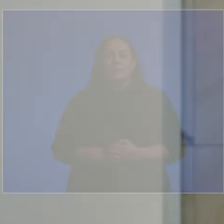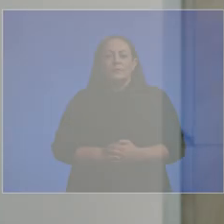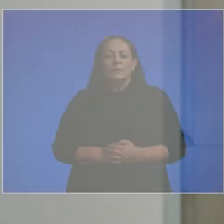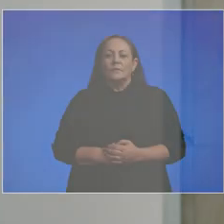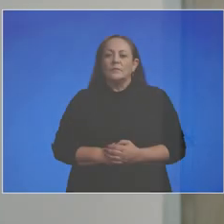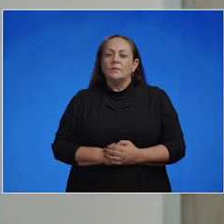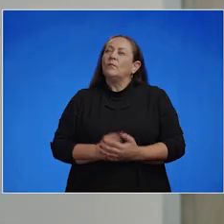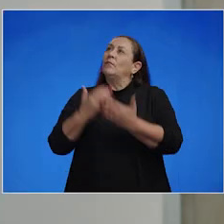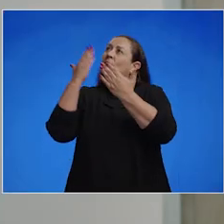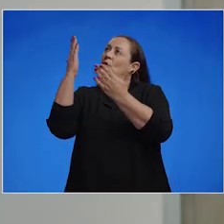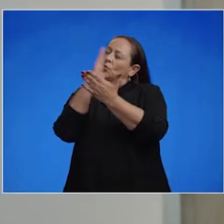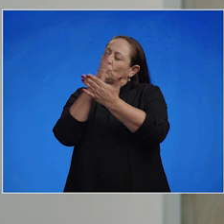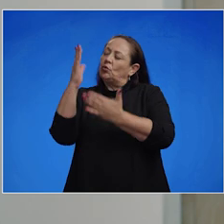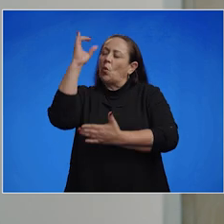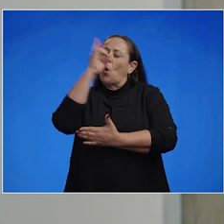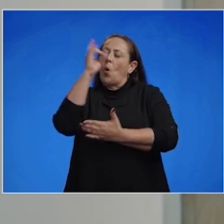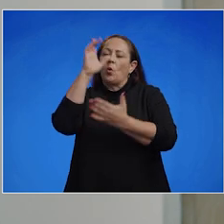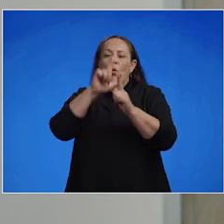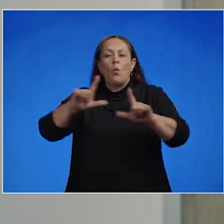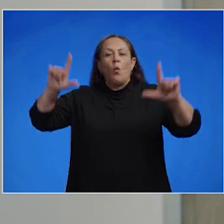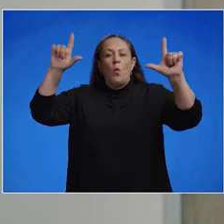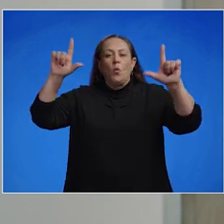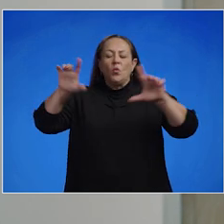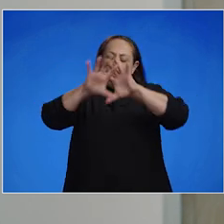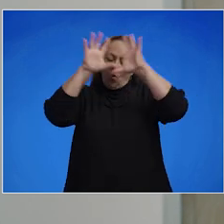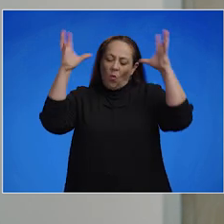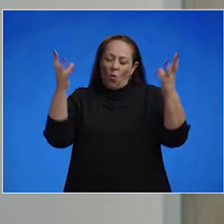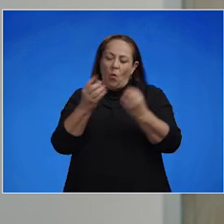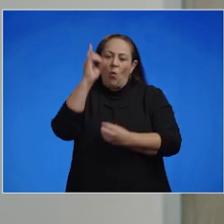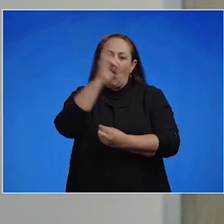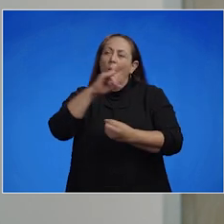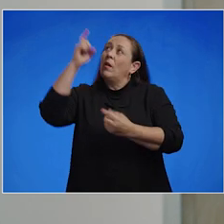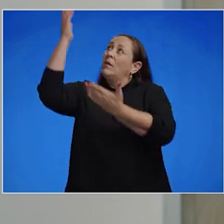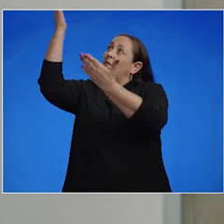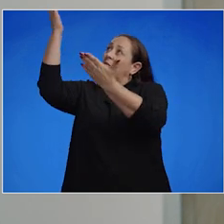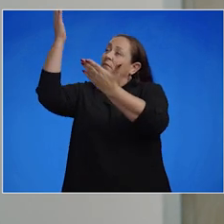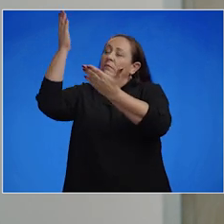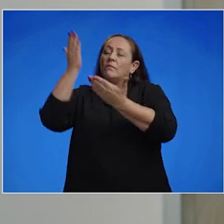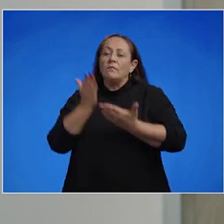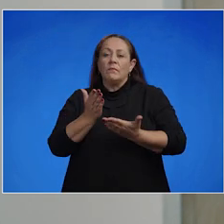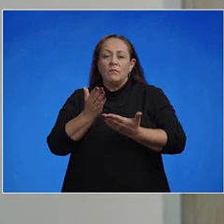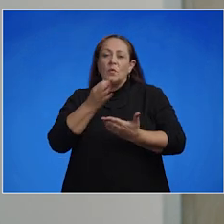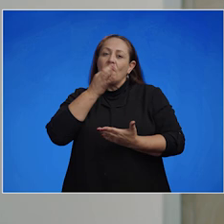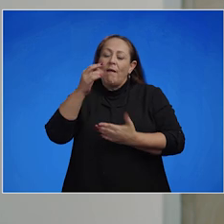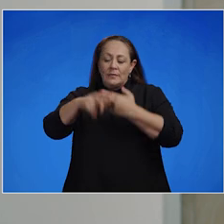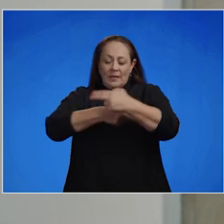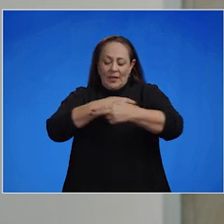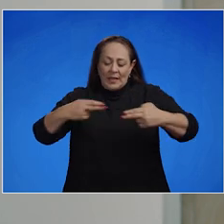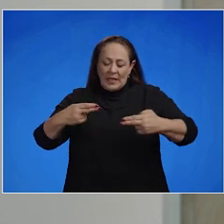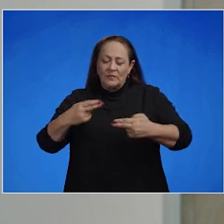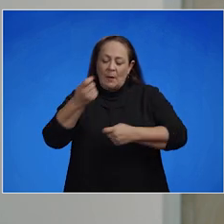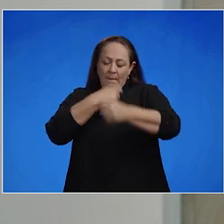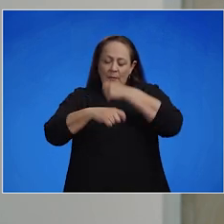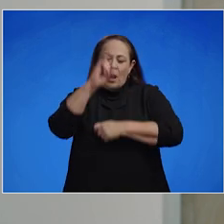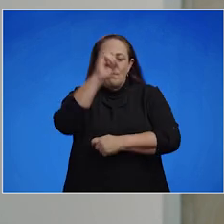You are indeed holy, O Lord, the fount of all holiness. Make holy, therefore, these gifts, we pray, by